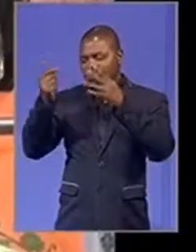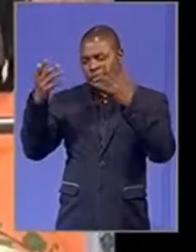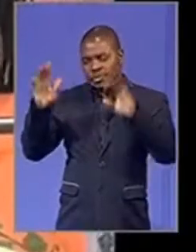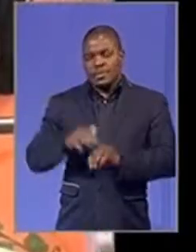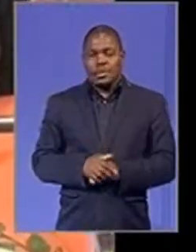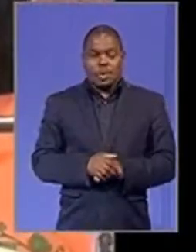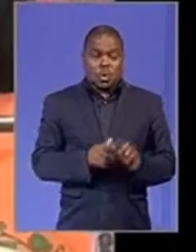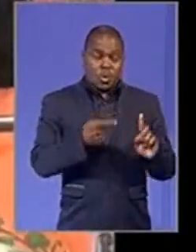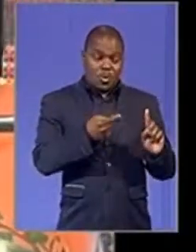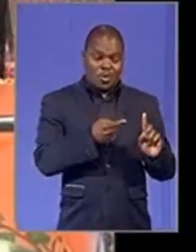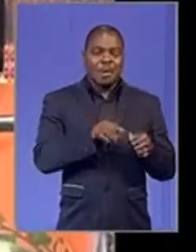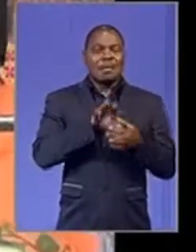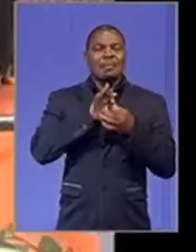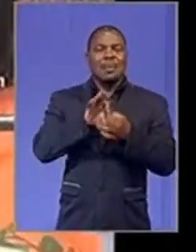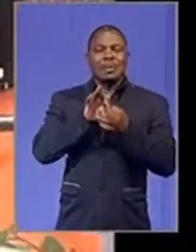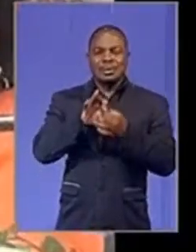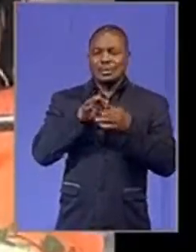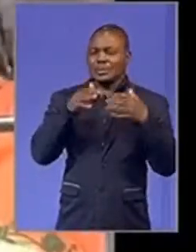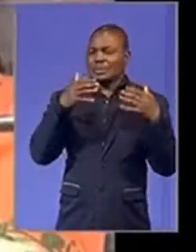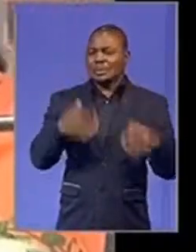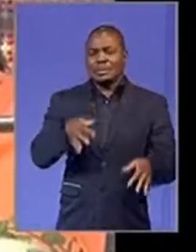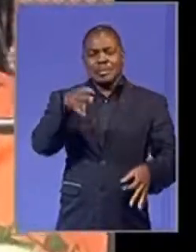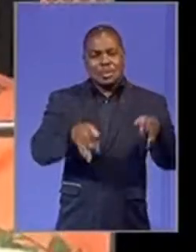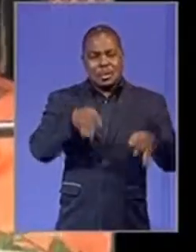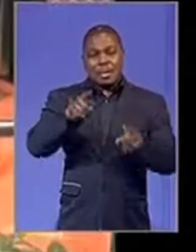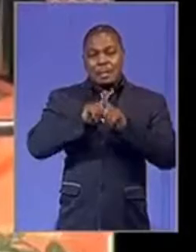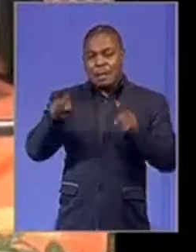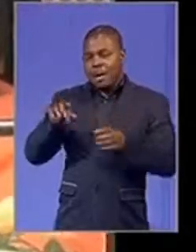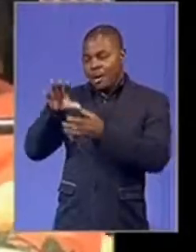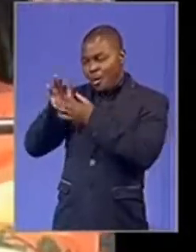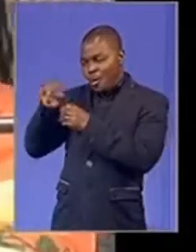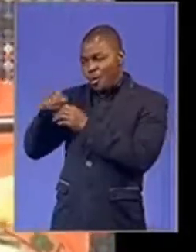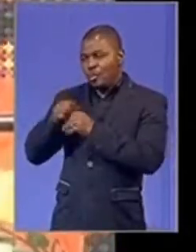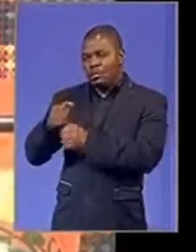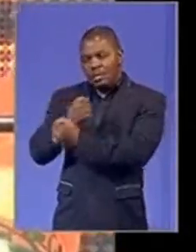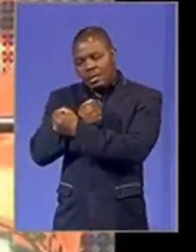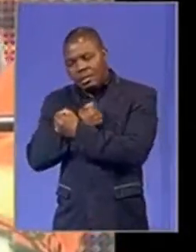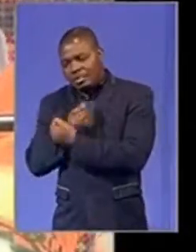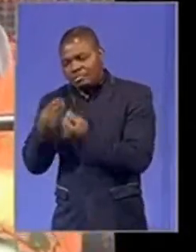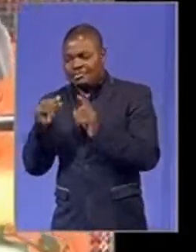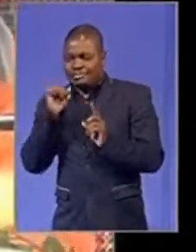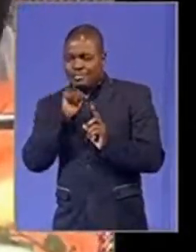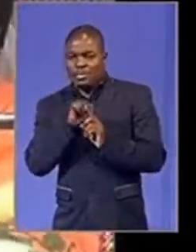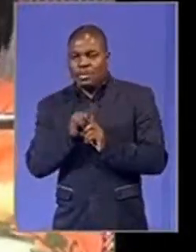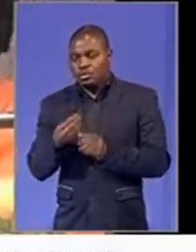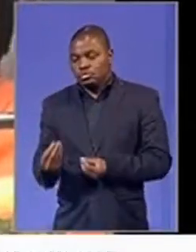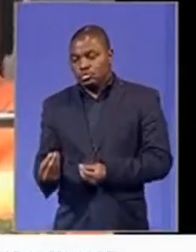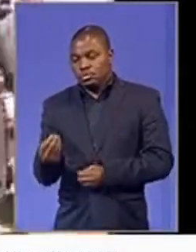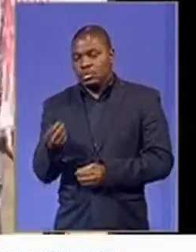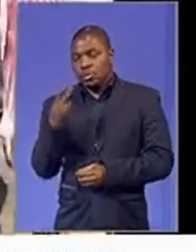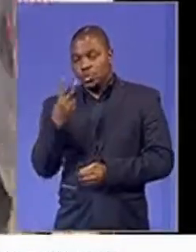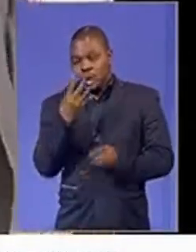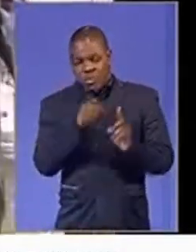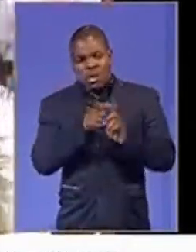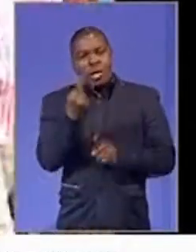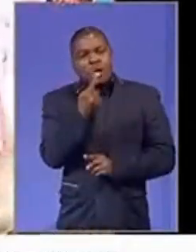itelletse dipolotiki, lapeng o ne a le lerato ebile e le mme ya tsotellang bana ba hae. O hodisitse bana ba babedi a le mong, mme